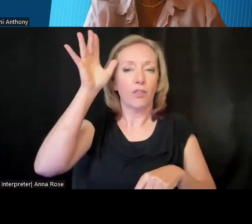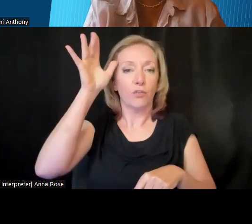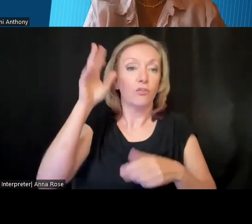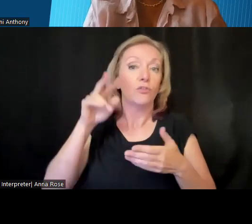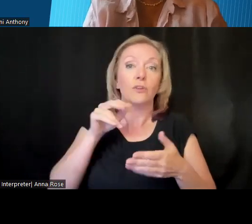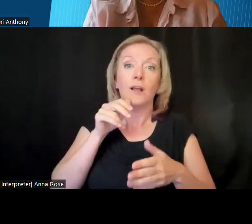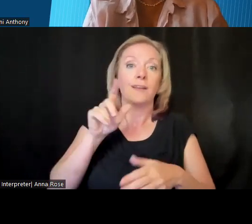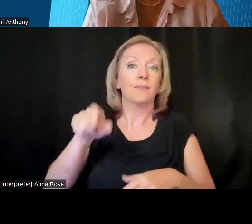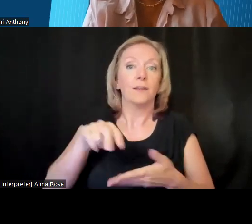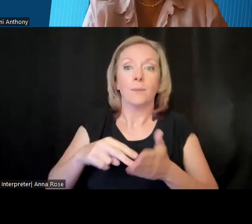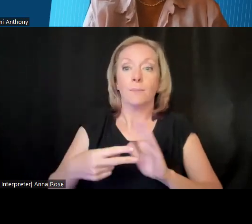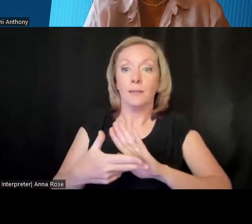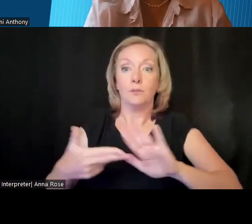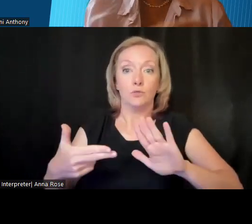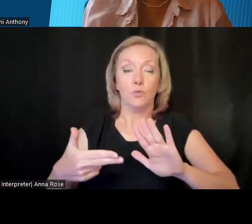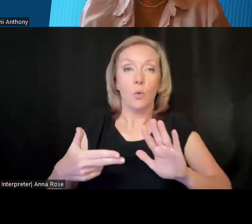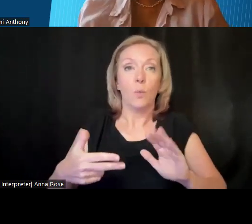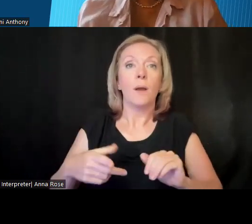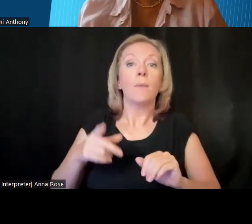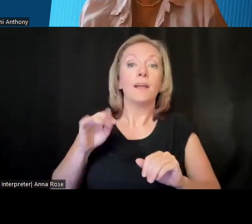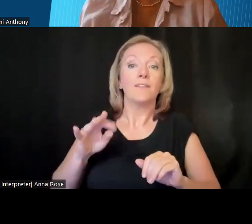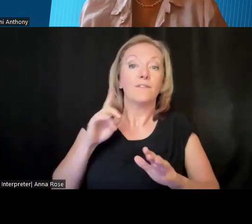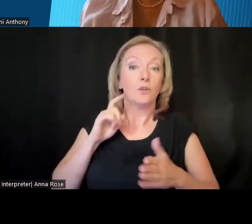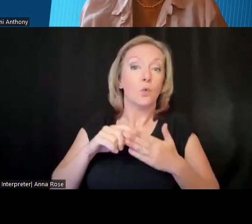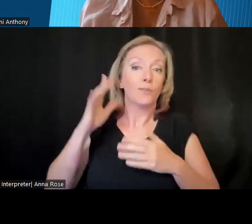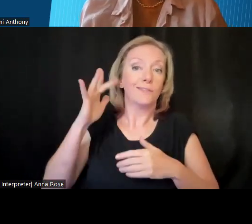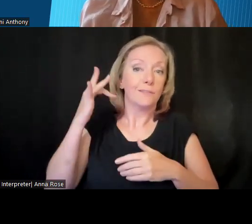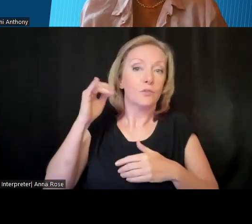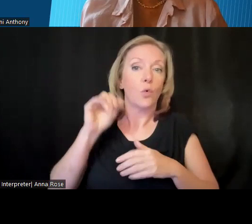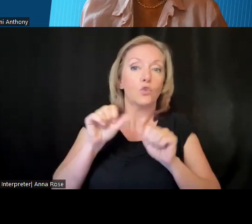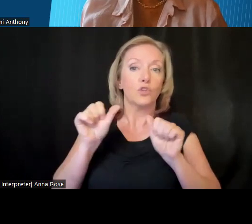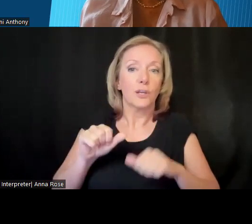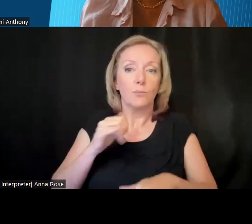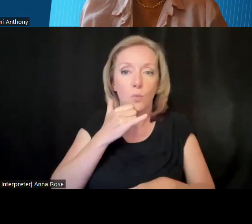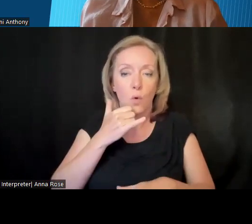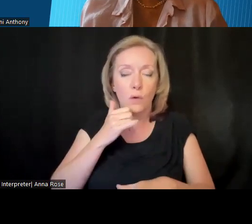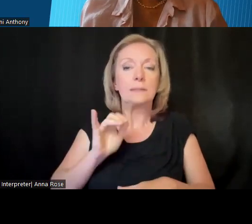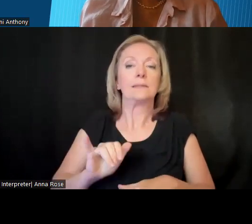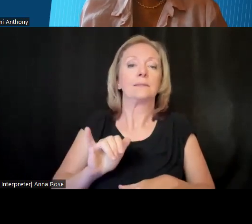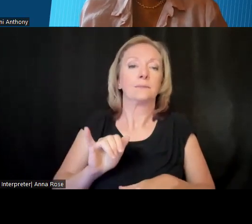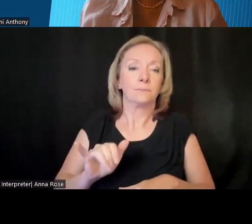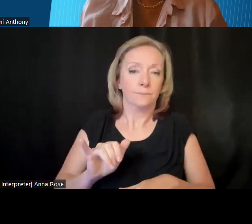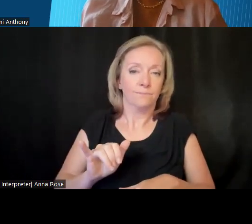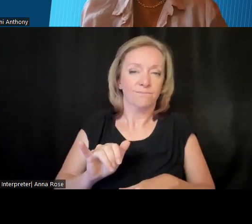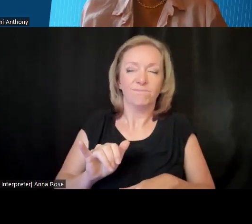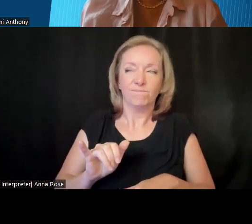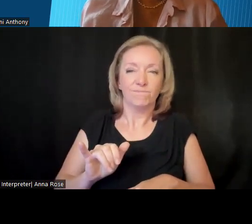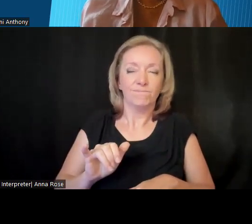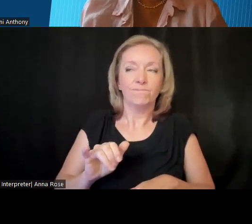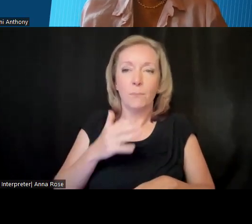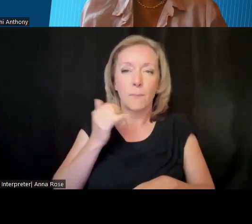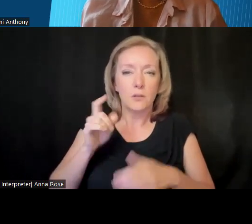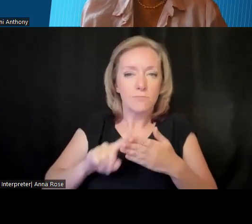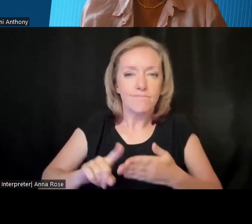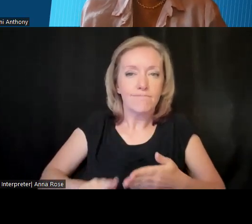mean anything. But this will give you a little bit of an information to say, let's keep looking to see whether or